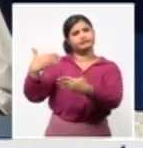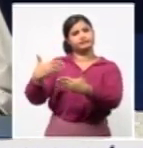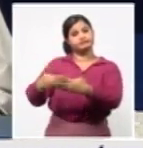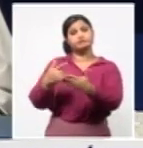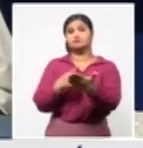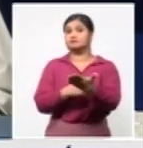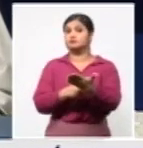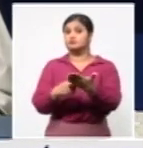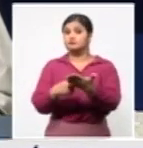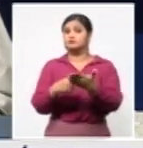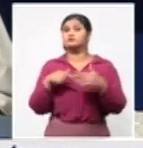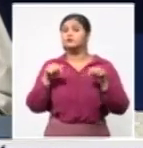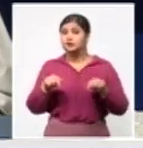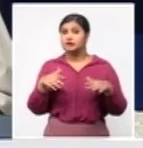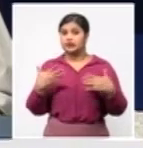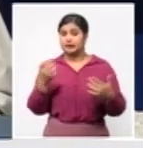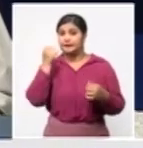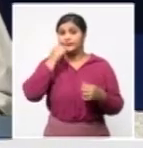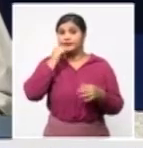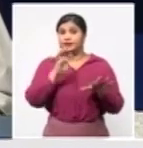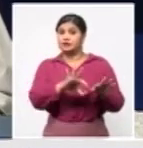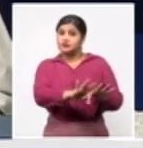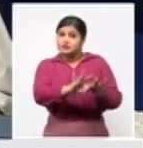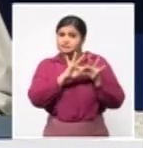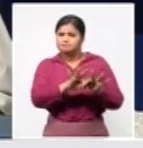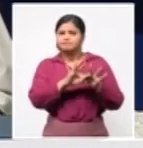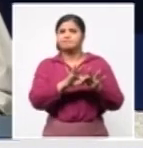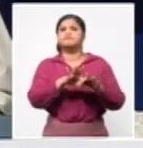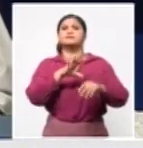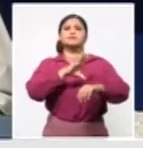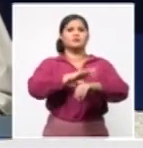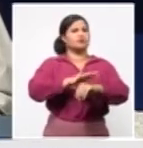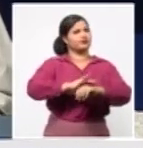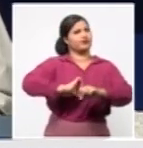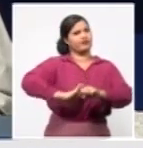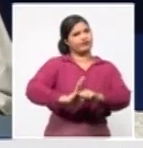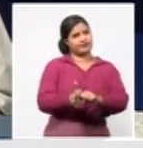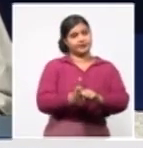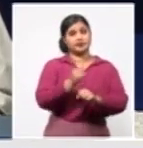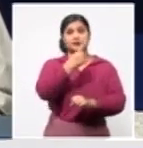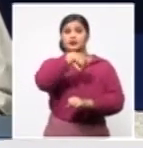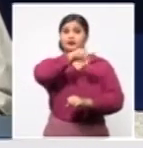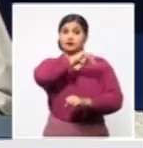39,023 yesterday, and a total of 71,400 deaths.